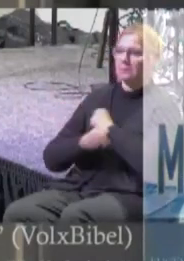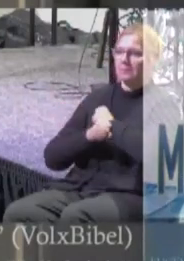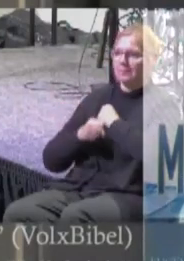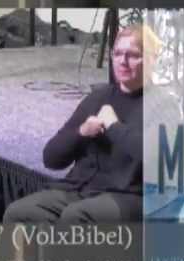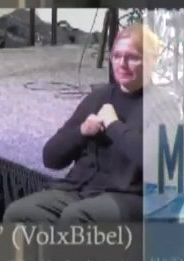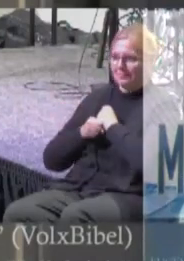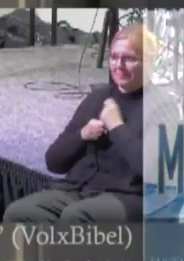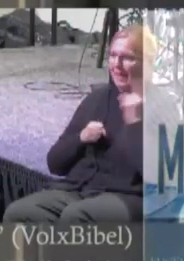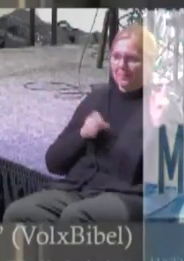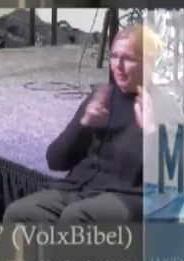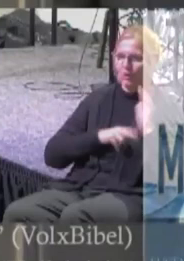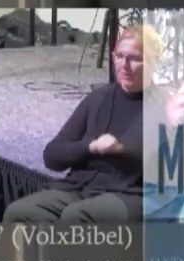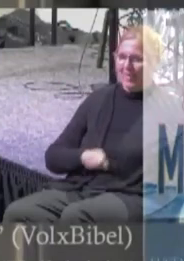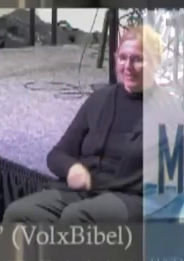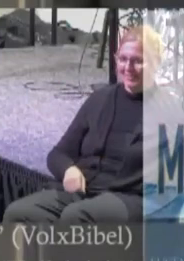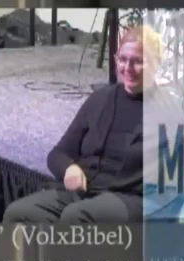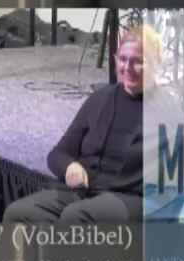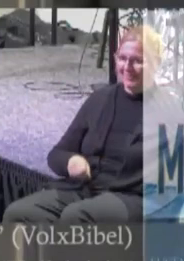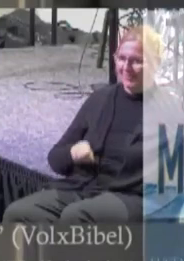read that one.